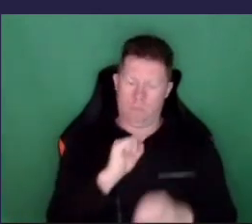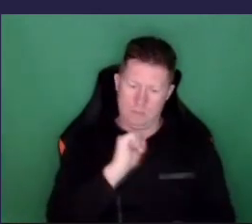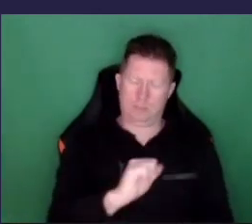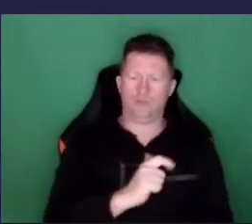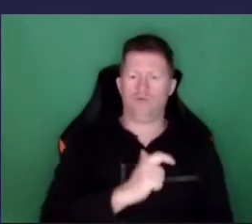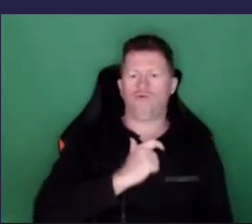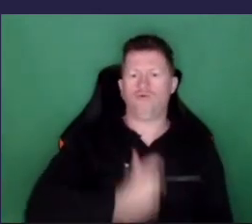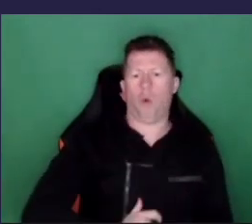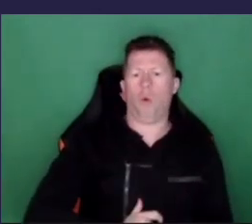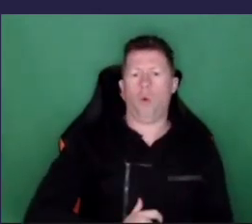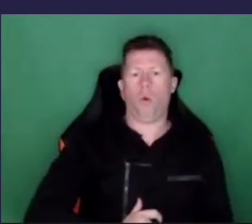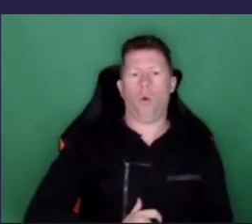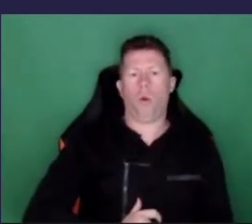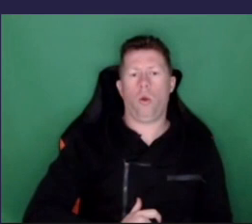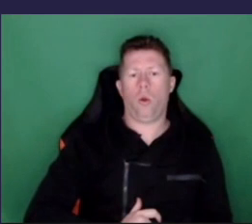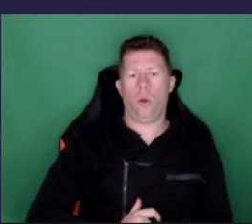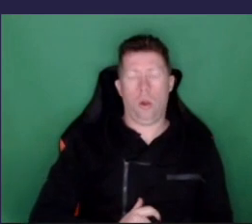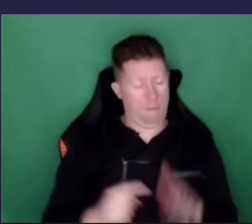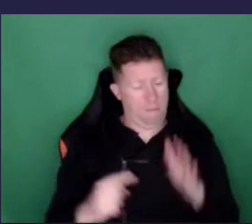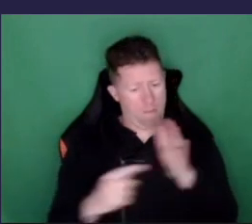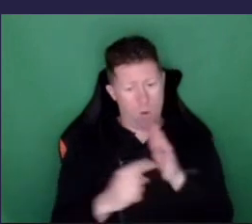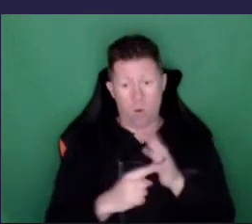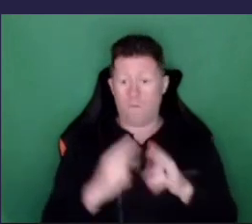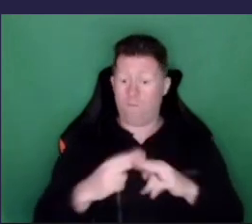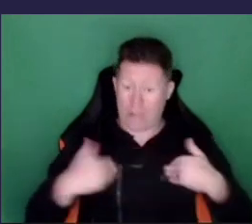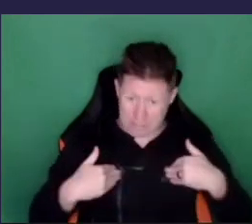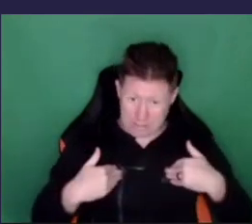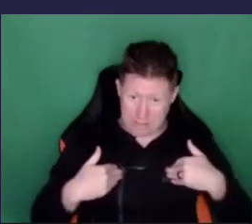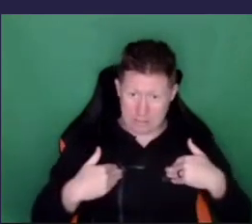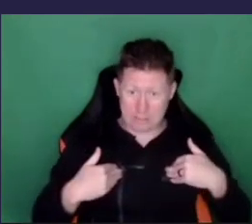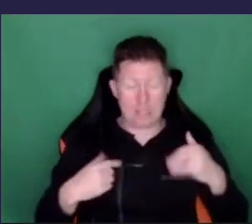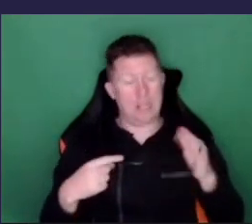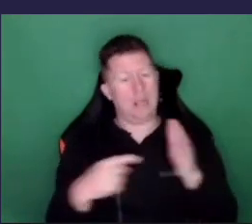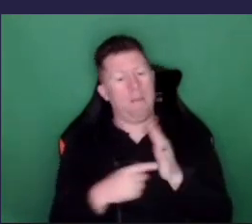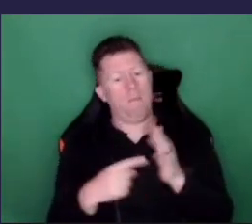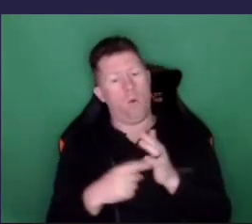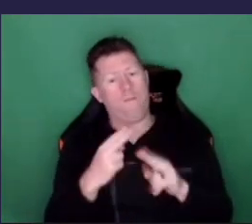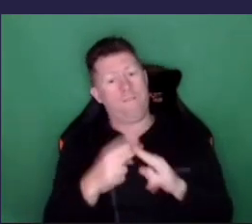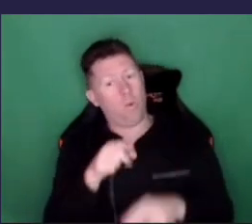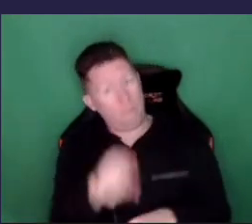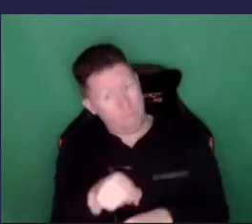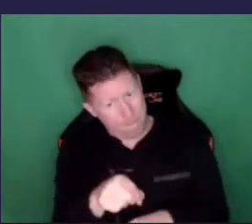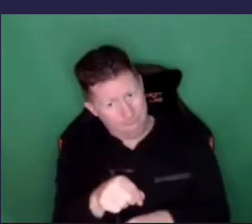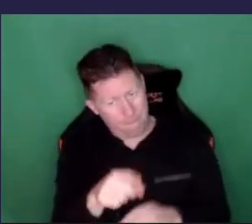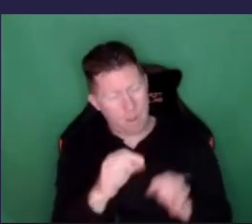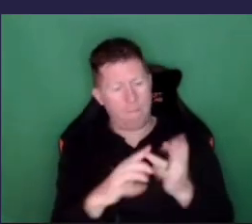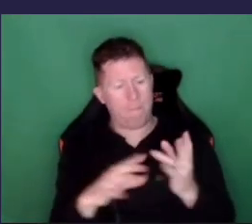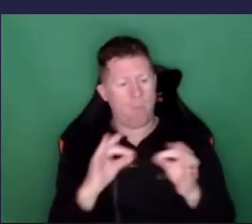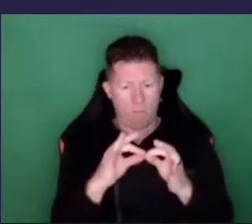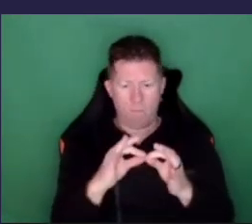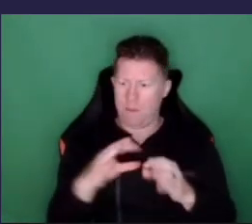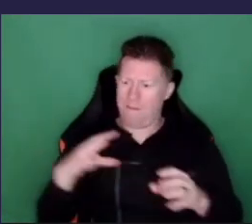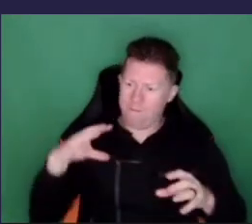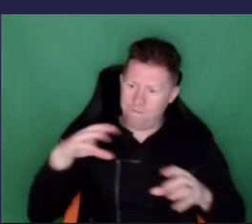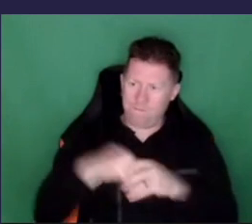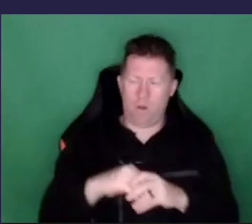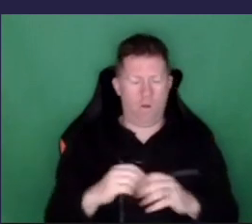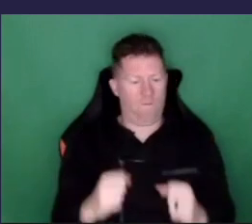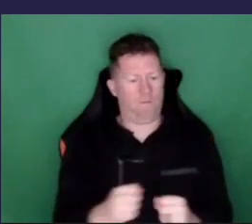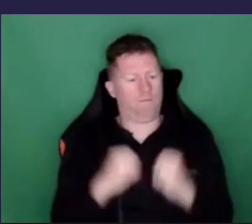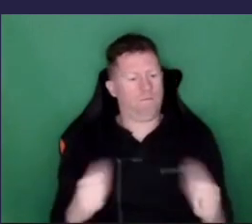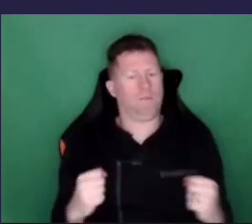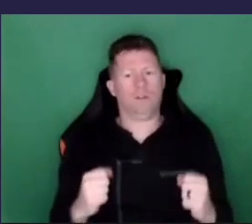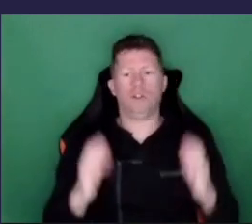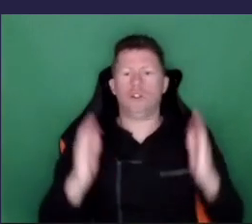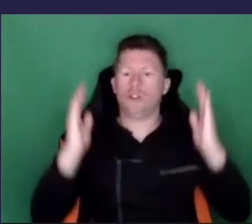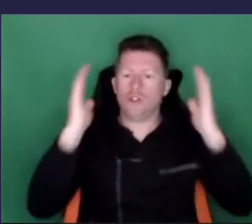That was something that was important to us. He made a contribution to our church. And